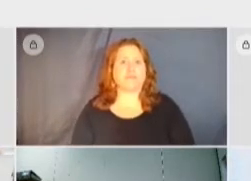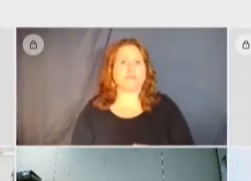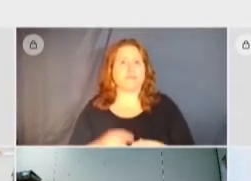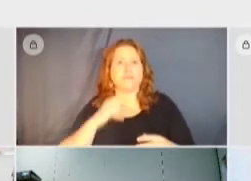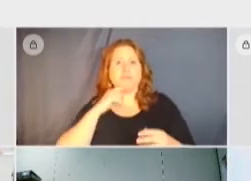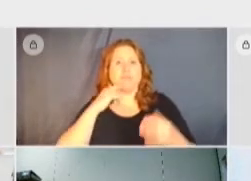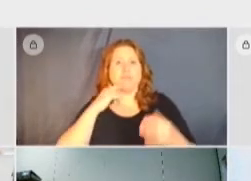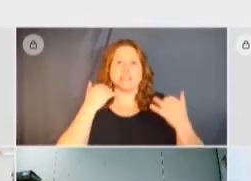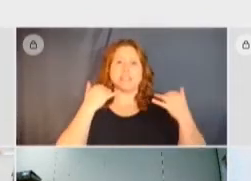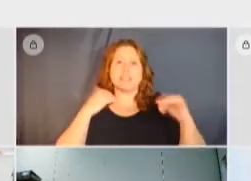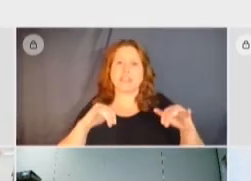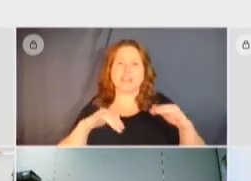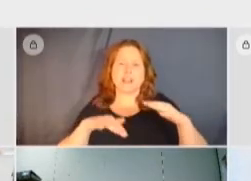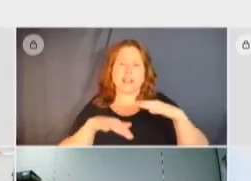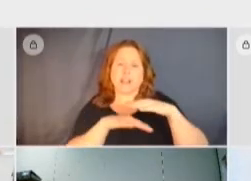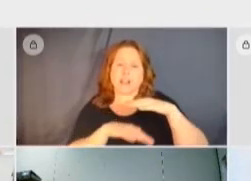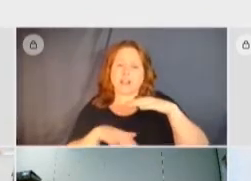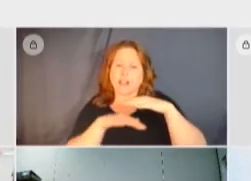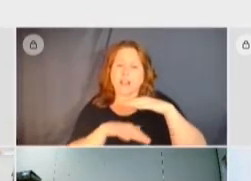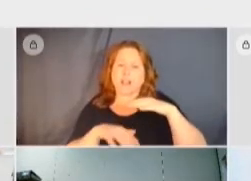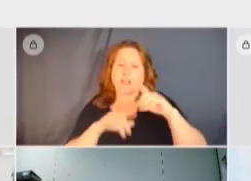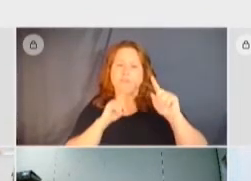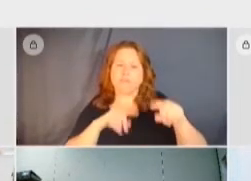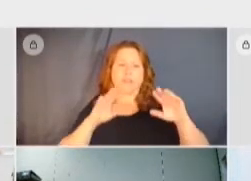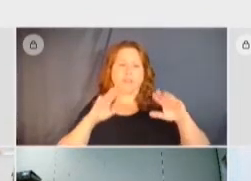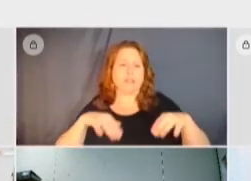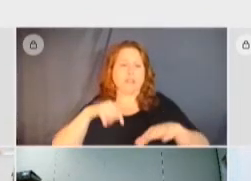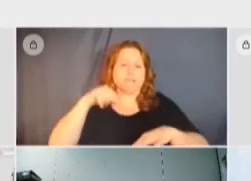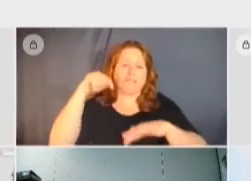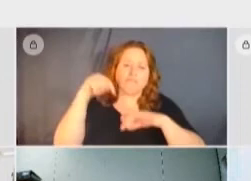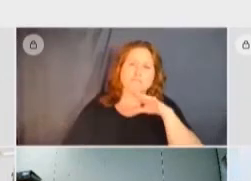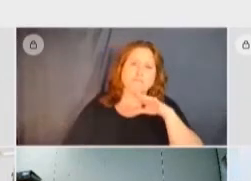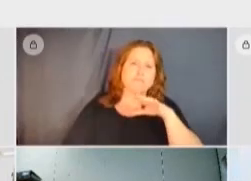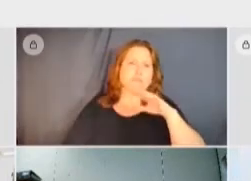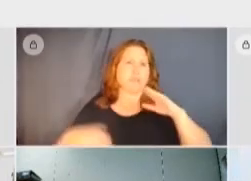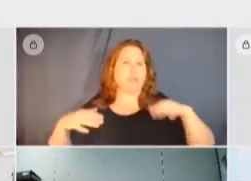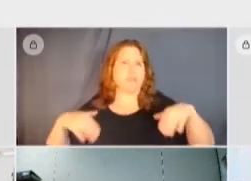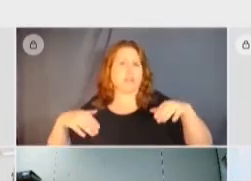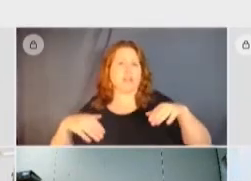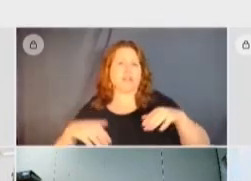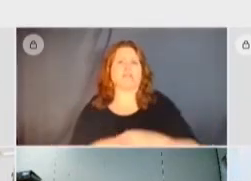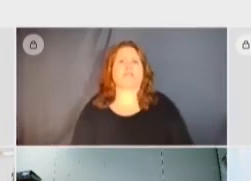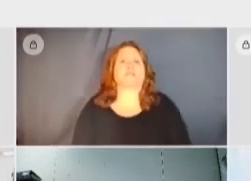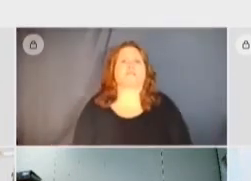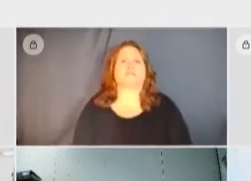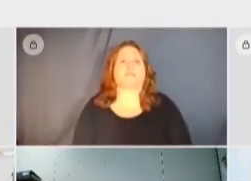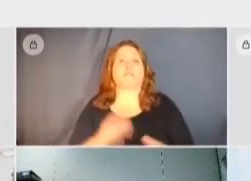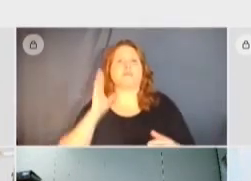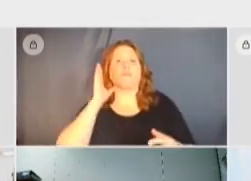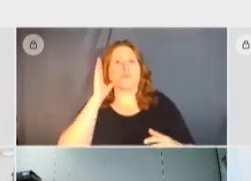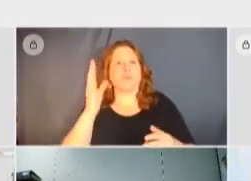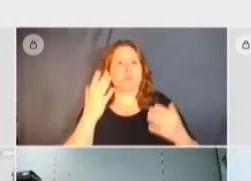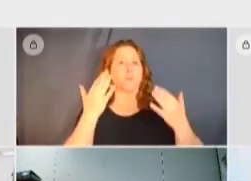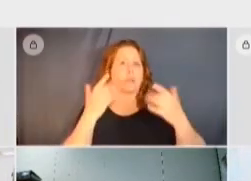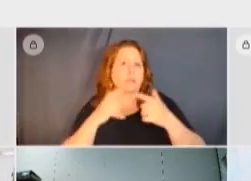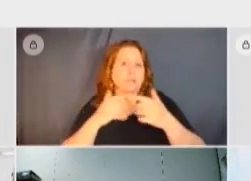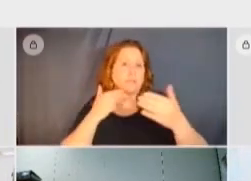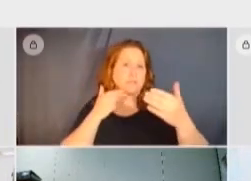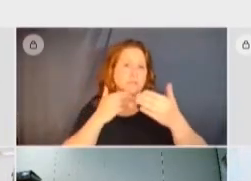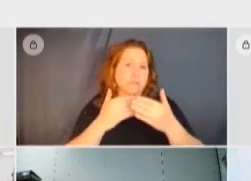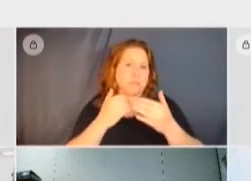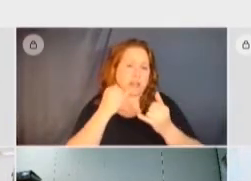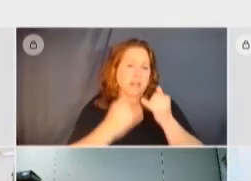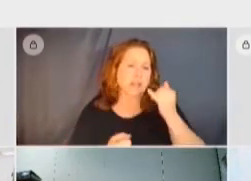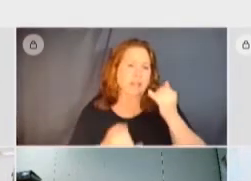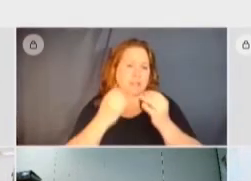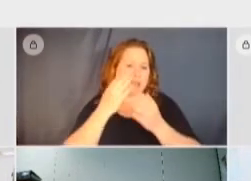report until it gets into its final stage, because it might be modified to some extent.